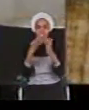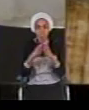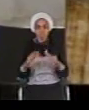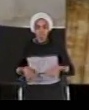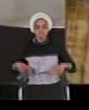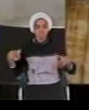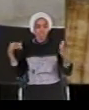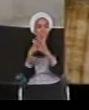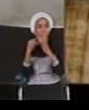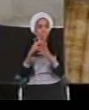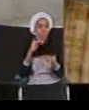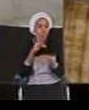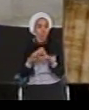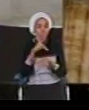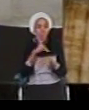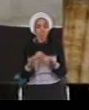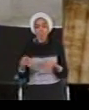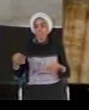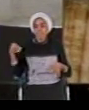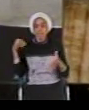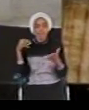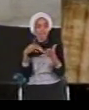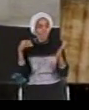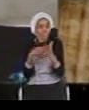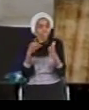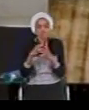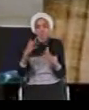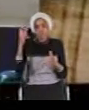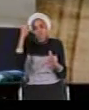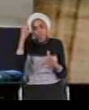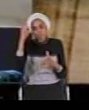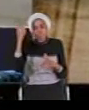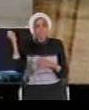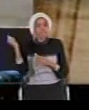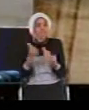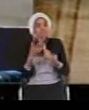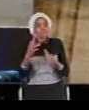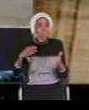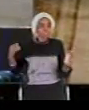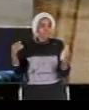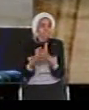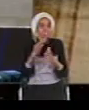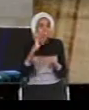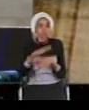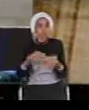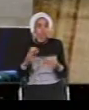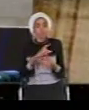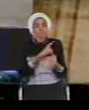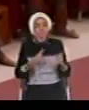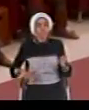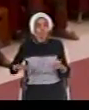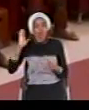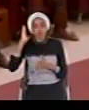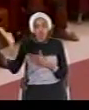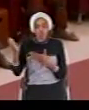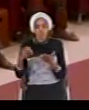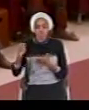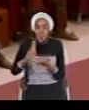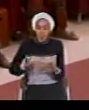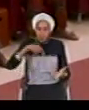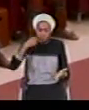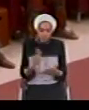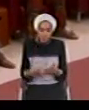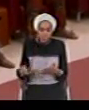ministry, against your purpose, anything against your calling, the Lord will bring them